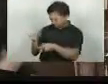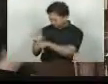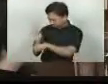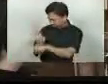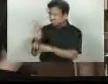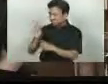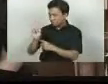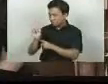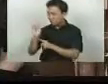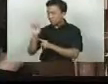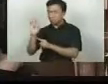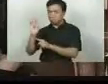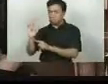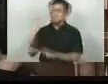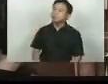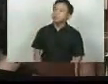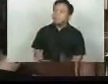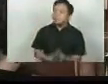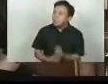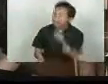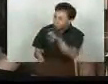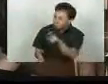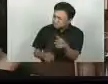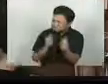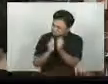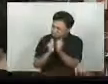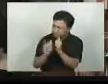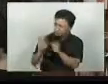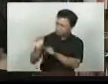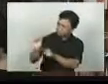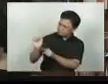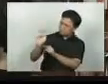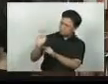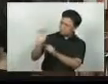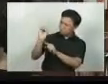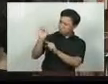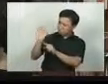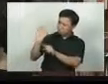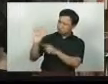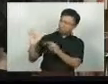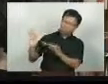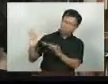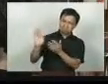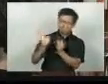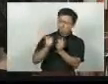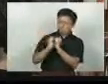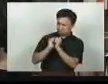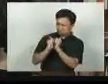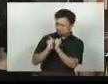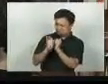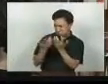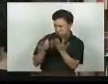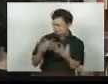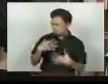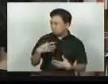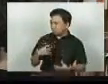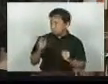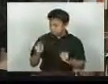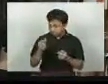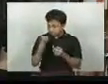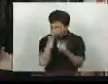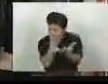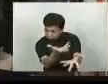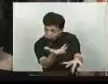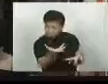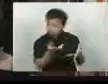does MYOB mean? It has a very interesting meaning. Can you share with our